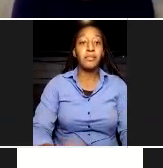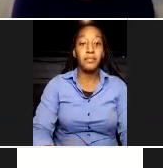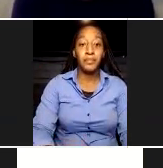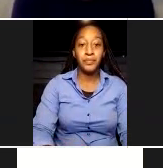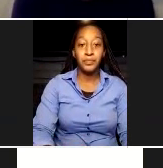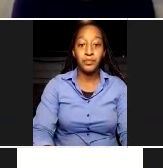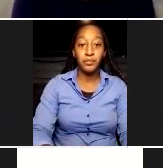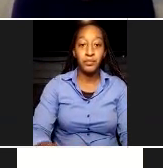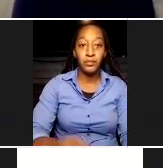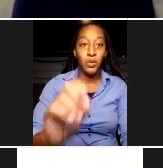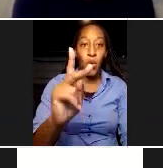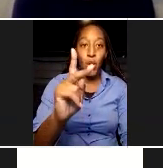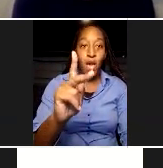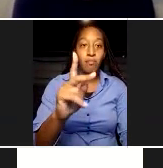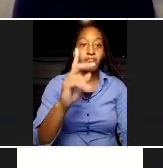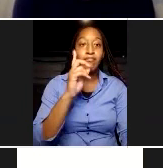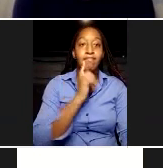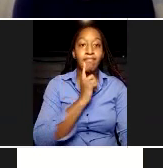All right. So